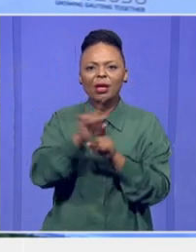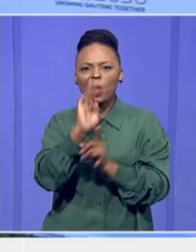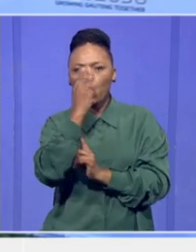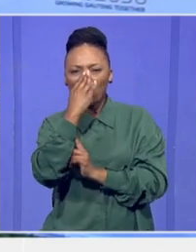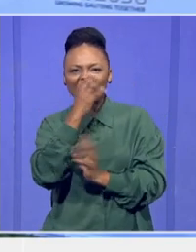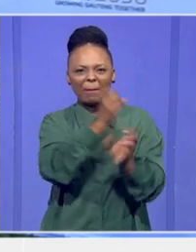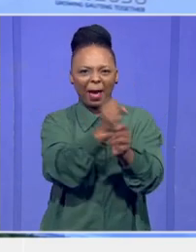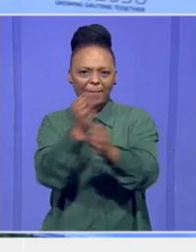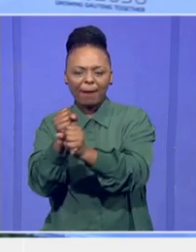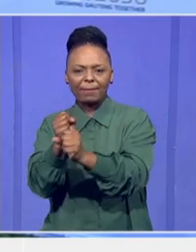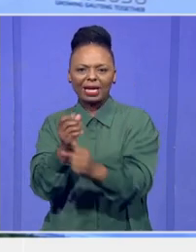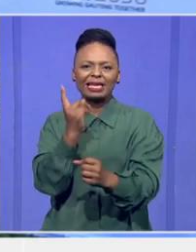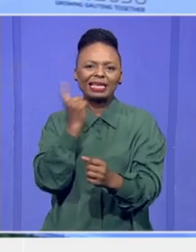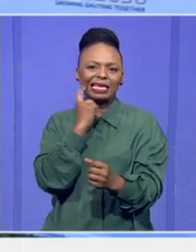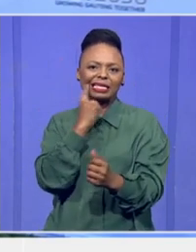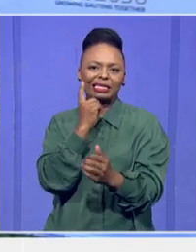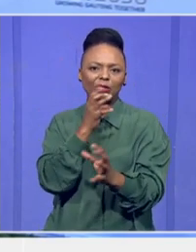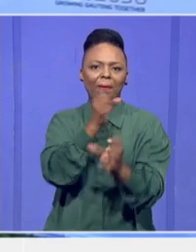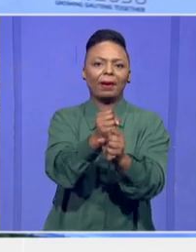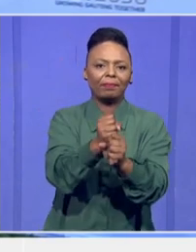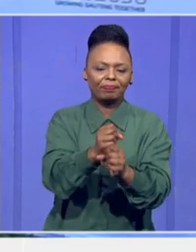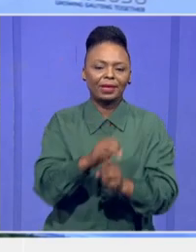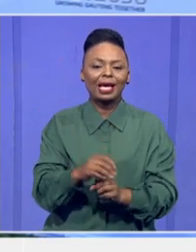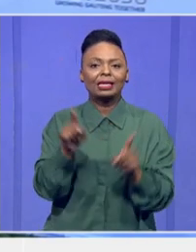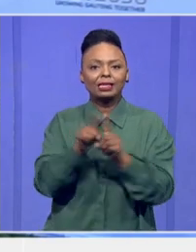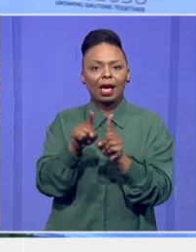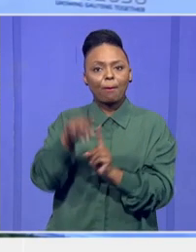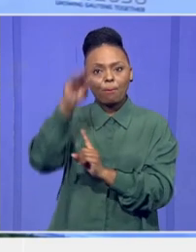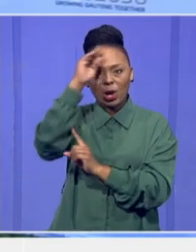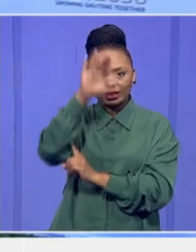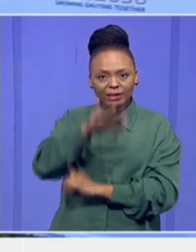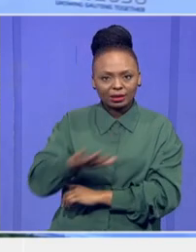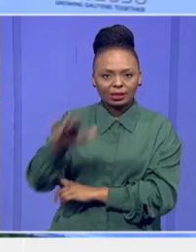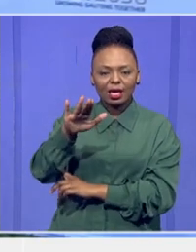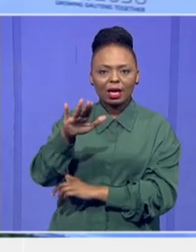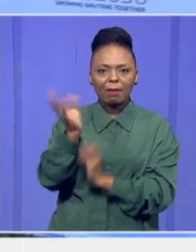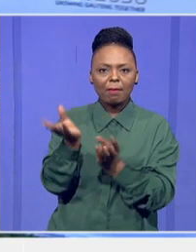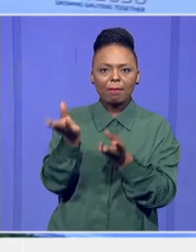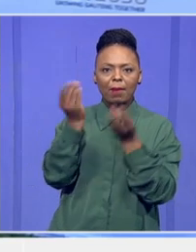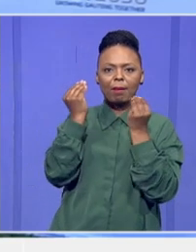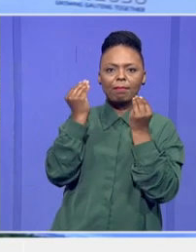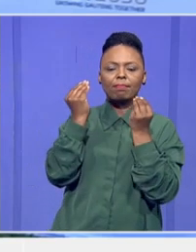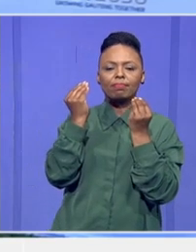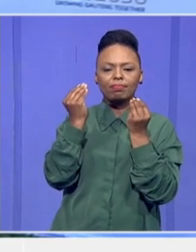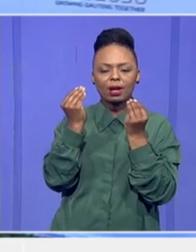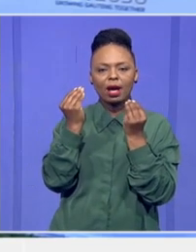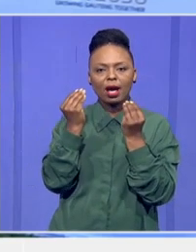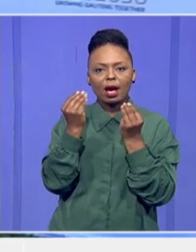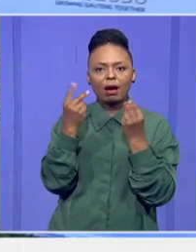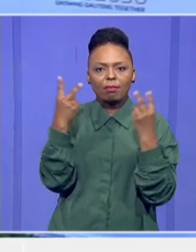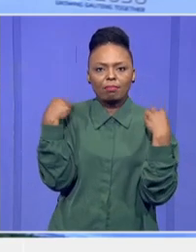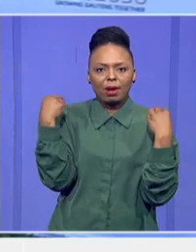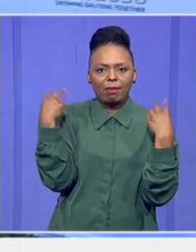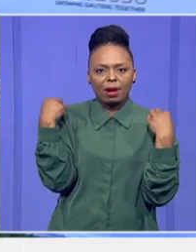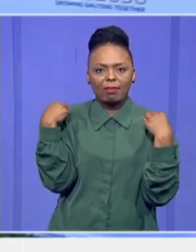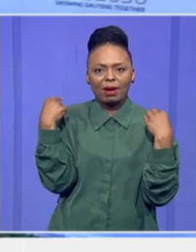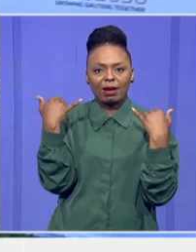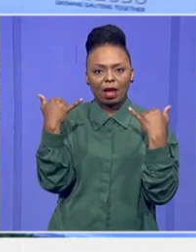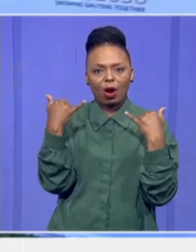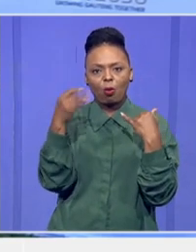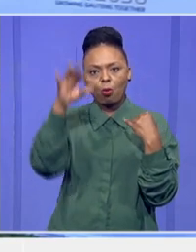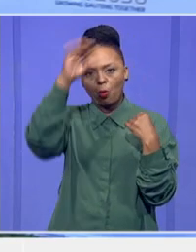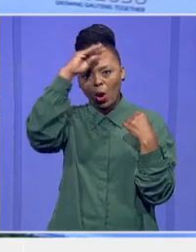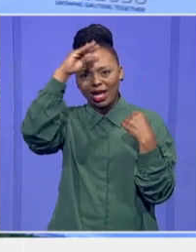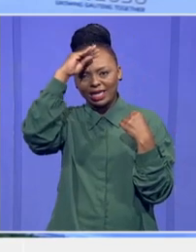that police stations are going to receive 200 police vehicles, and this is to